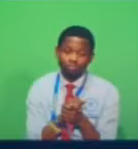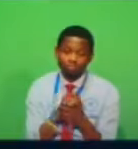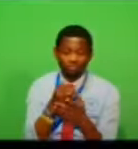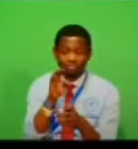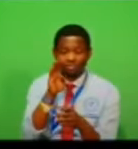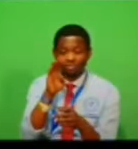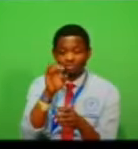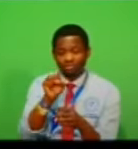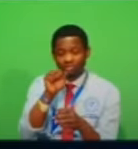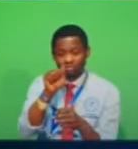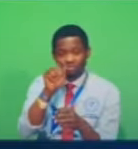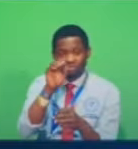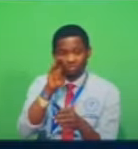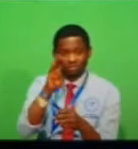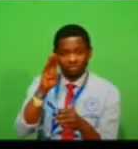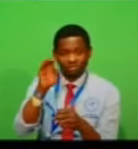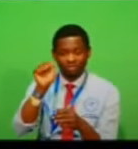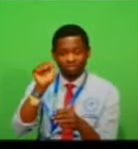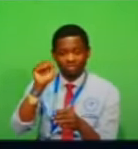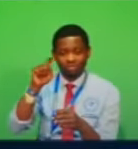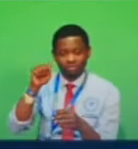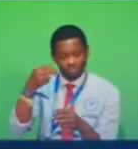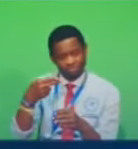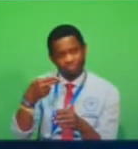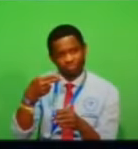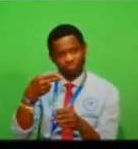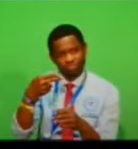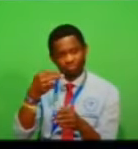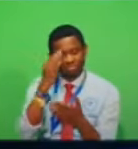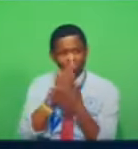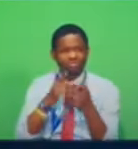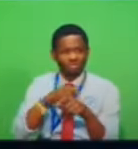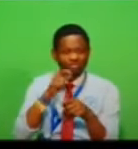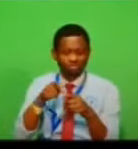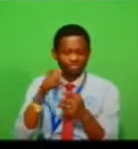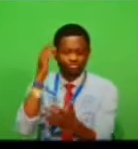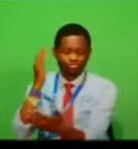stop. Sometimes we just have to stop doing things and just rest.